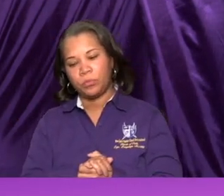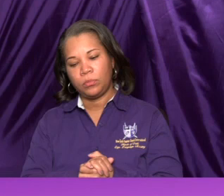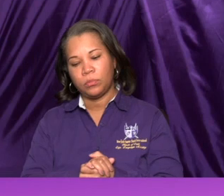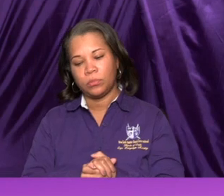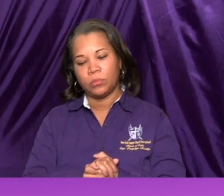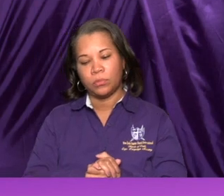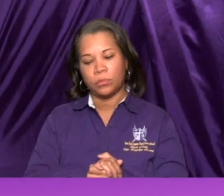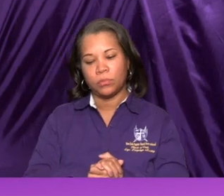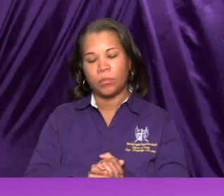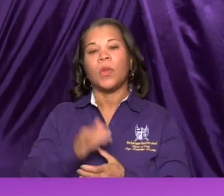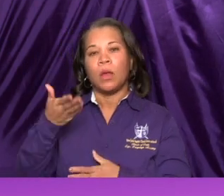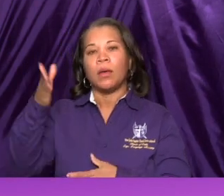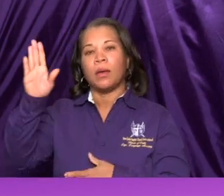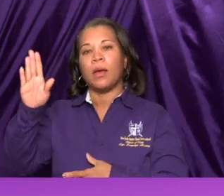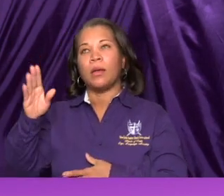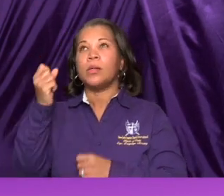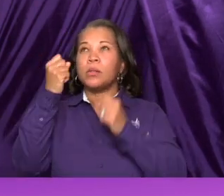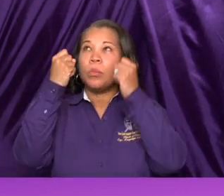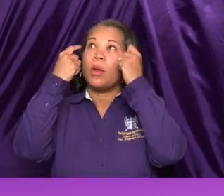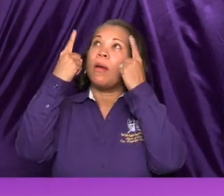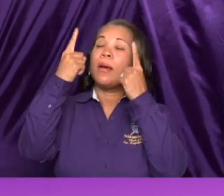God has opened our eyes, new faith.